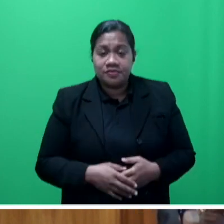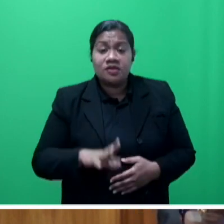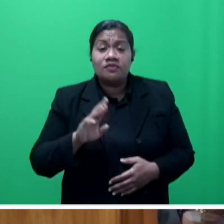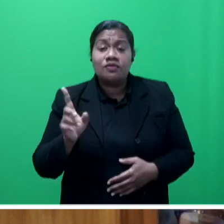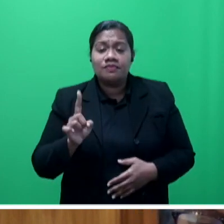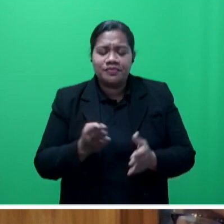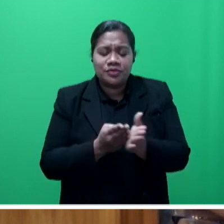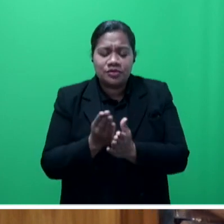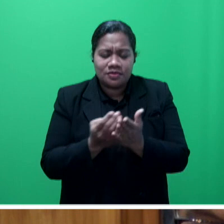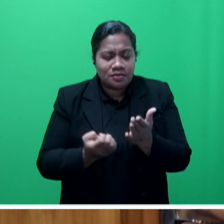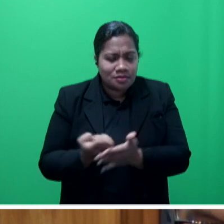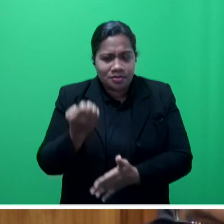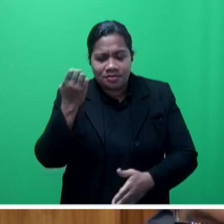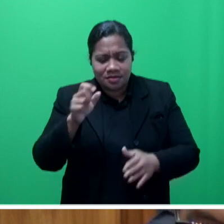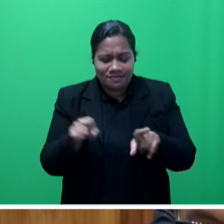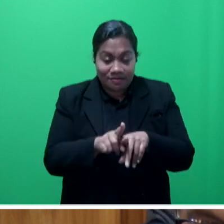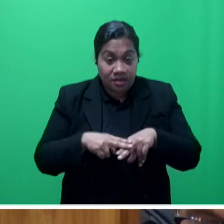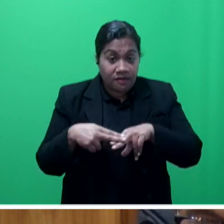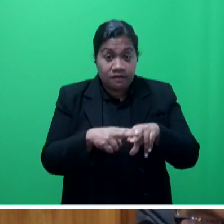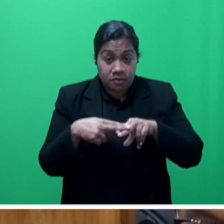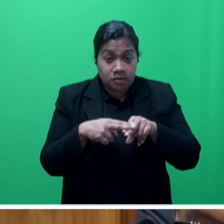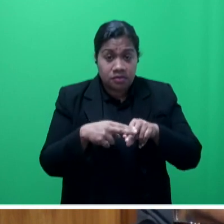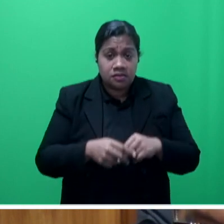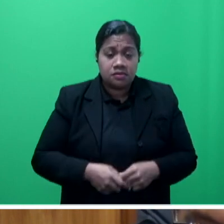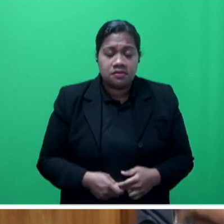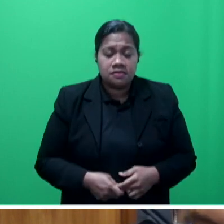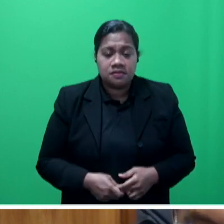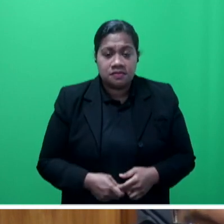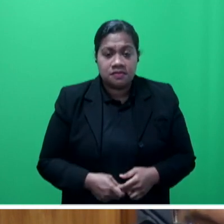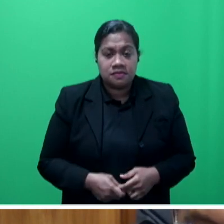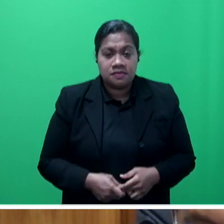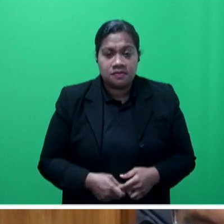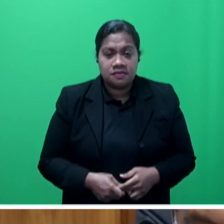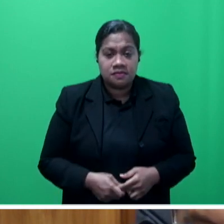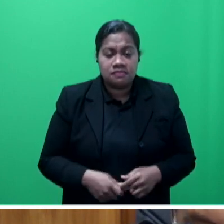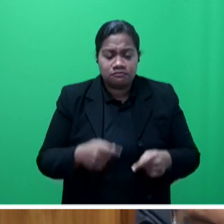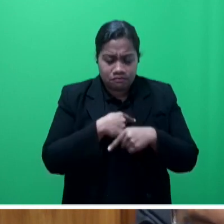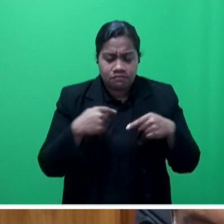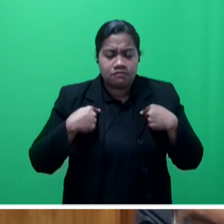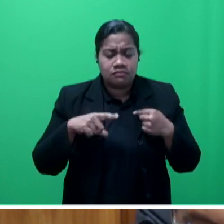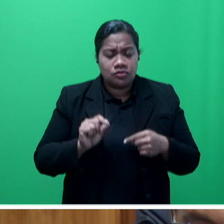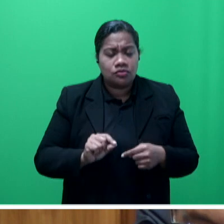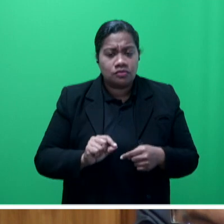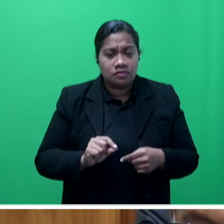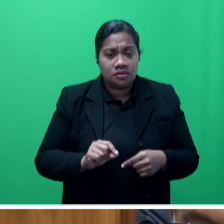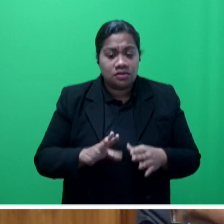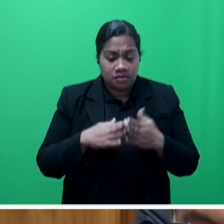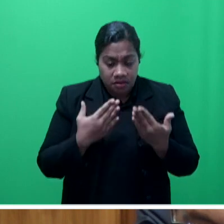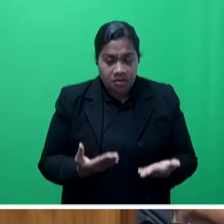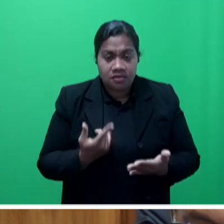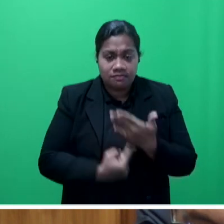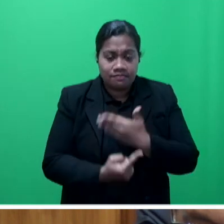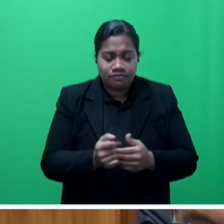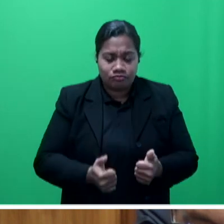like Fiji, it was actually a matter of necessity. And we did so, and now we're on a good course towards our economic recovery